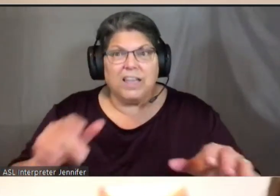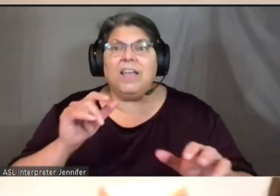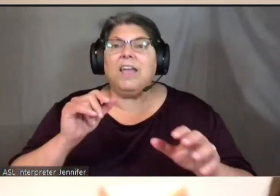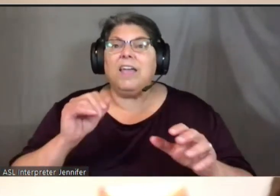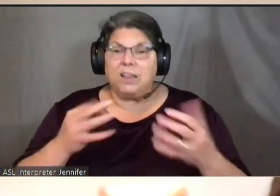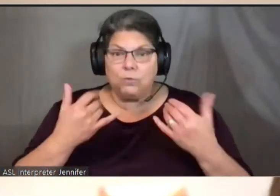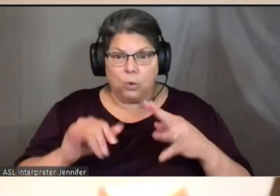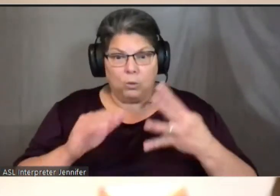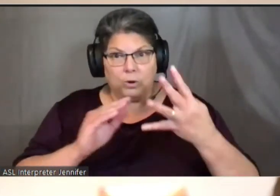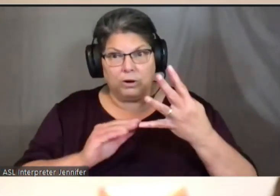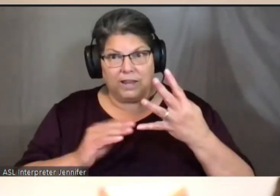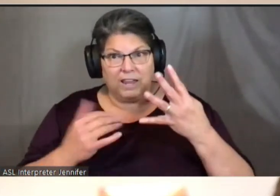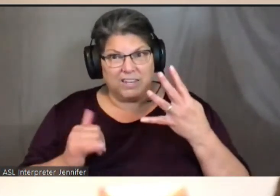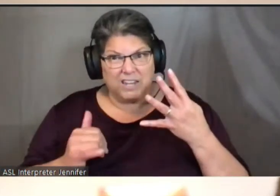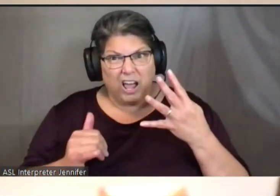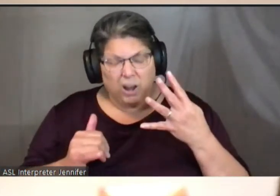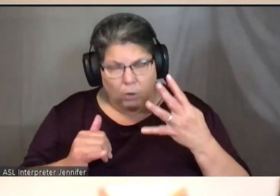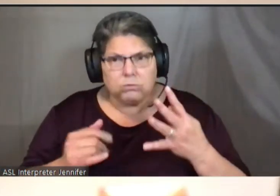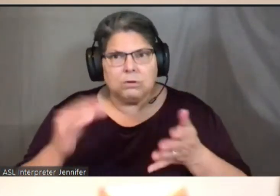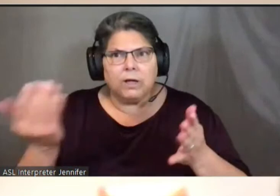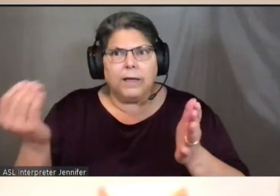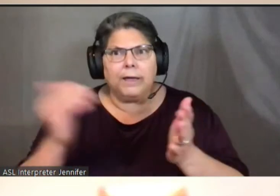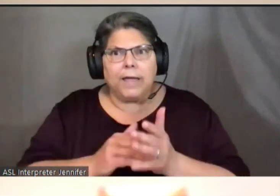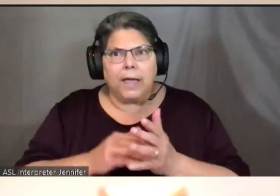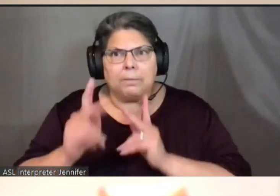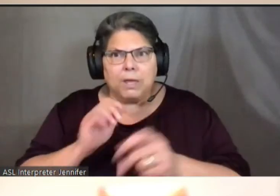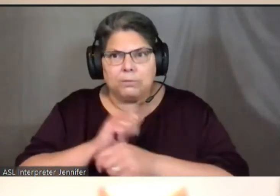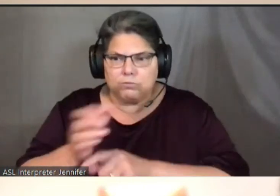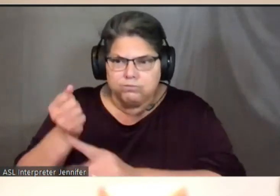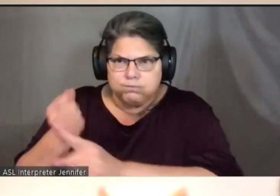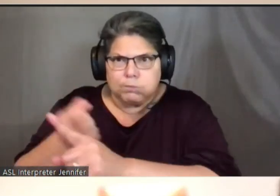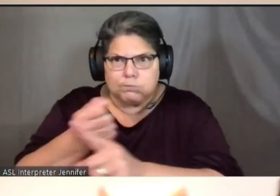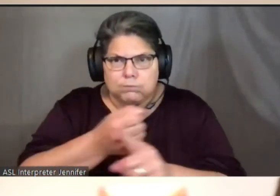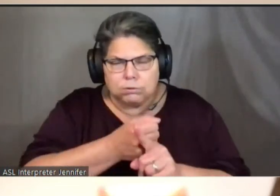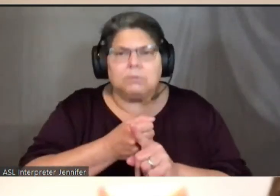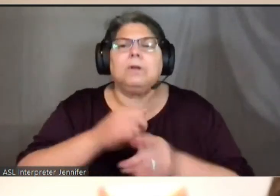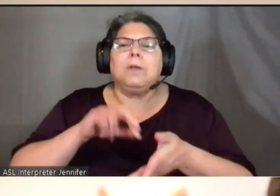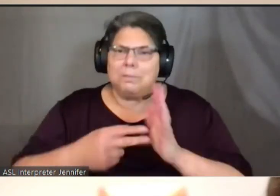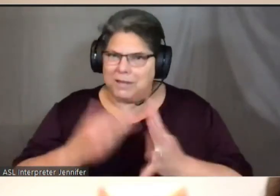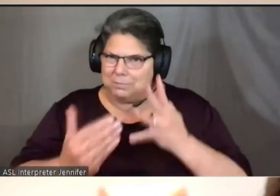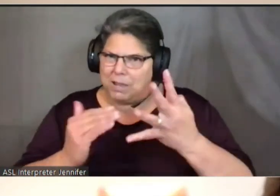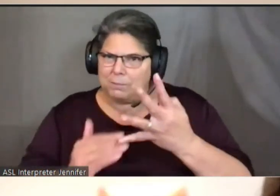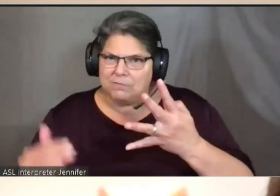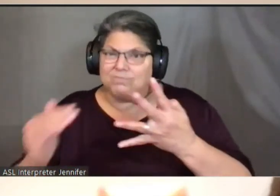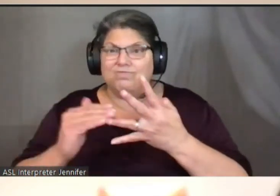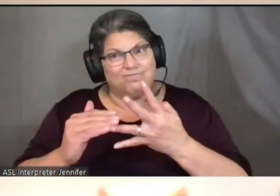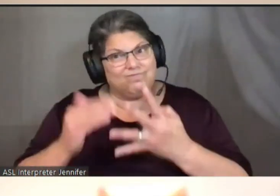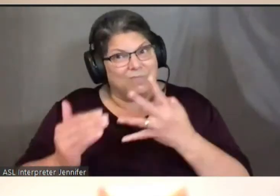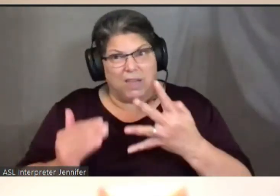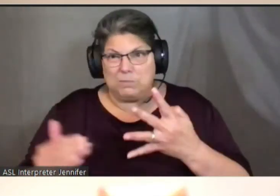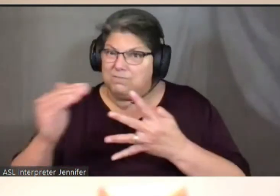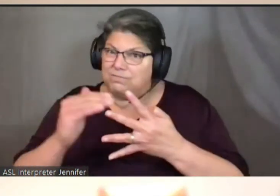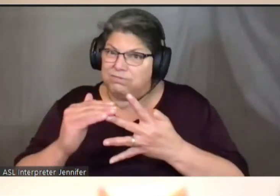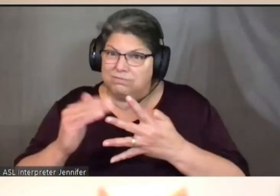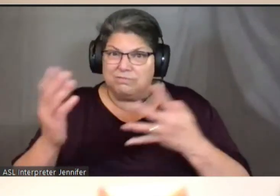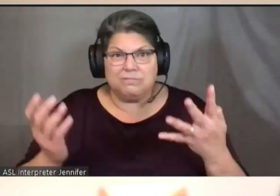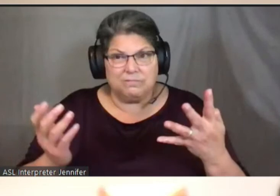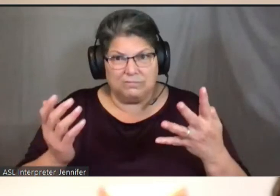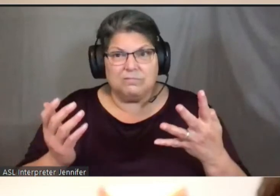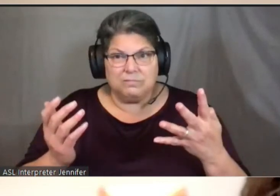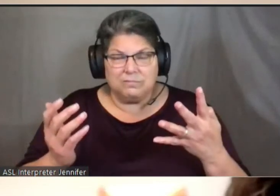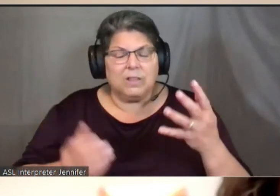yellow tier, we could have to return to the orange or the red tier. Let's review some of the most